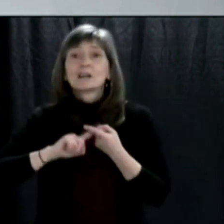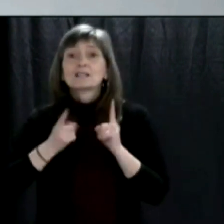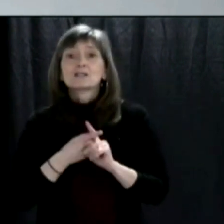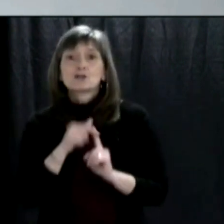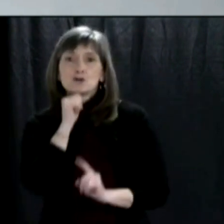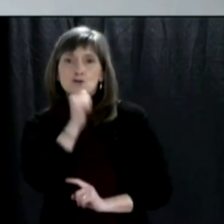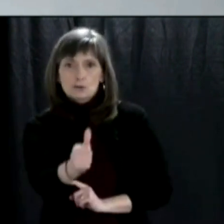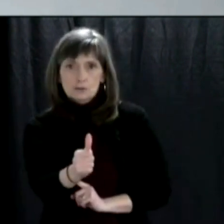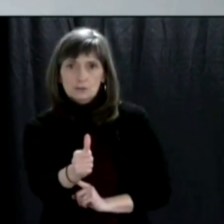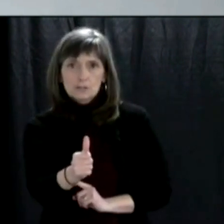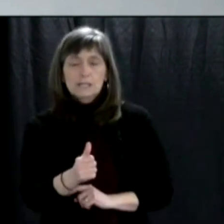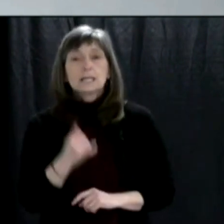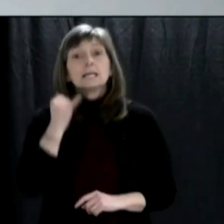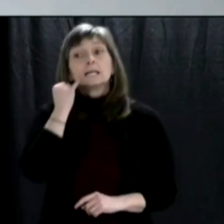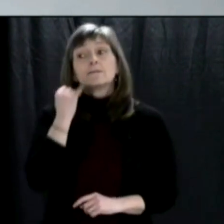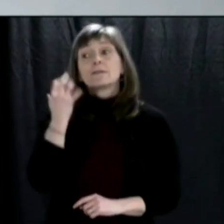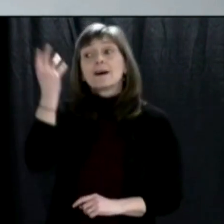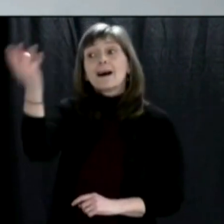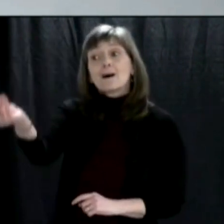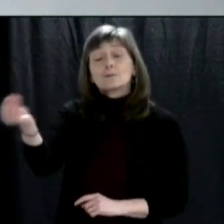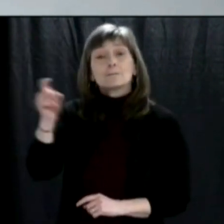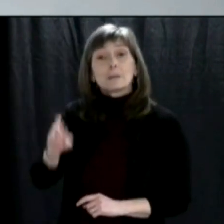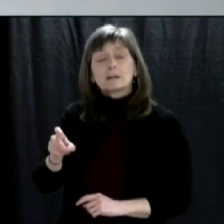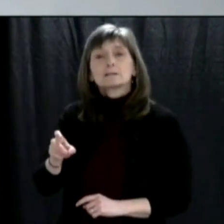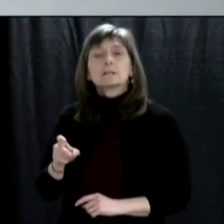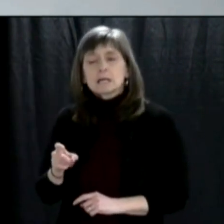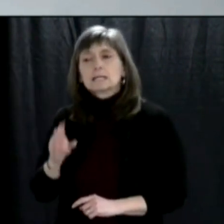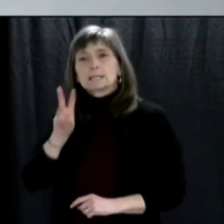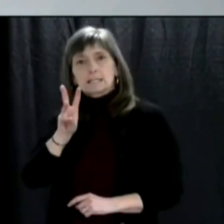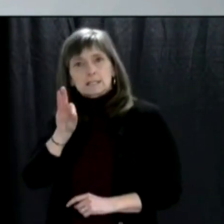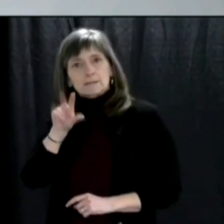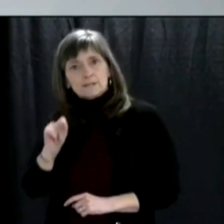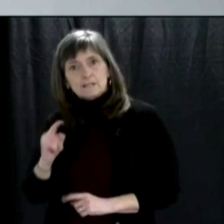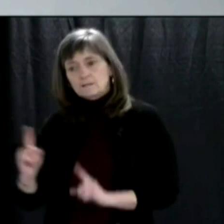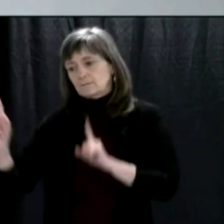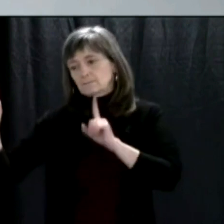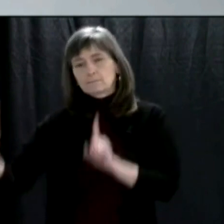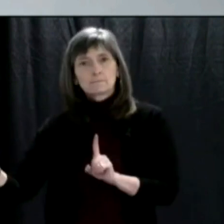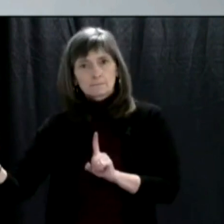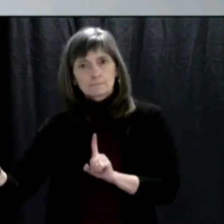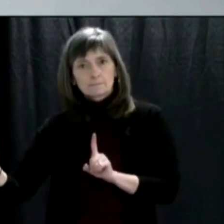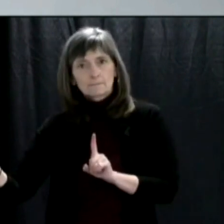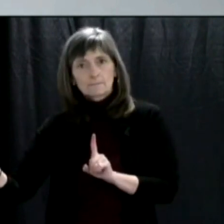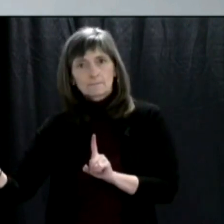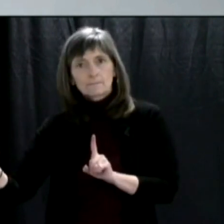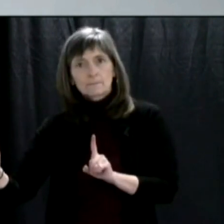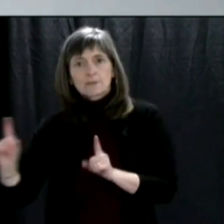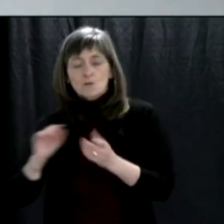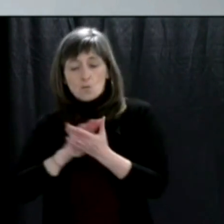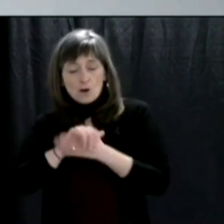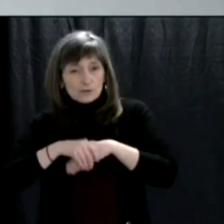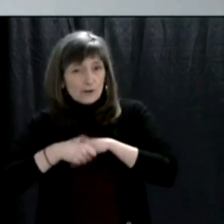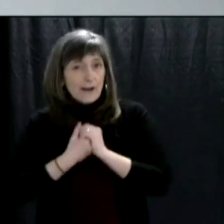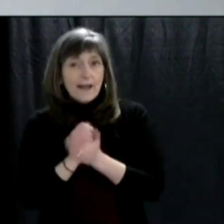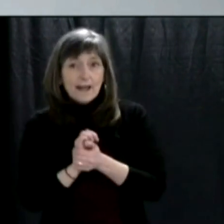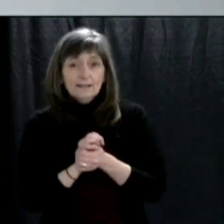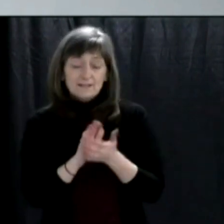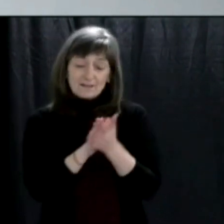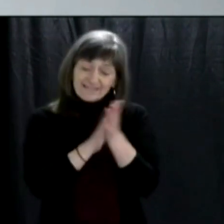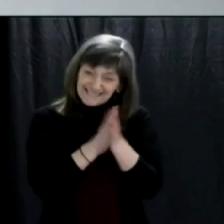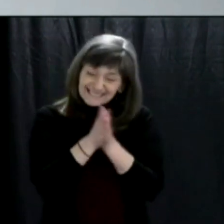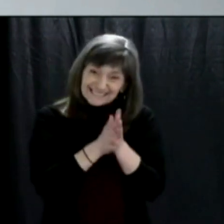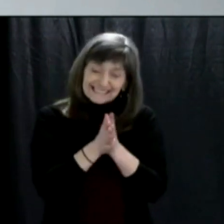you must go out, maintain a physical distance of 6 feet between yourself and others. Wash your hands well and